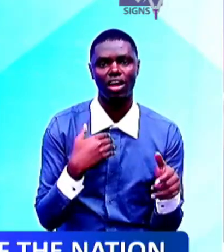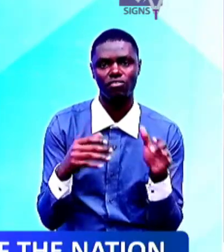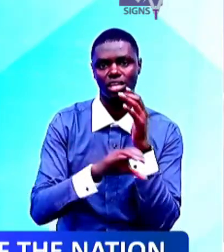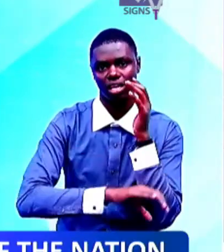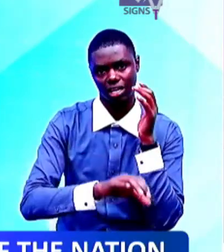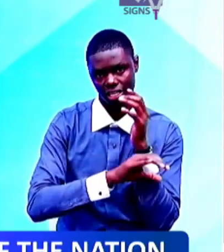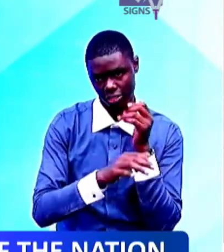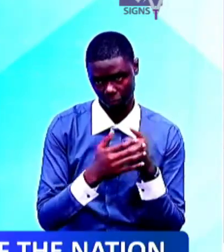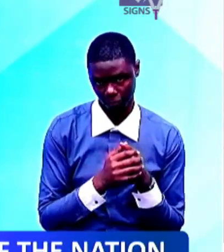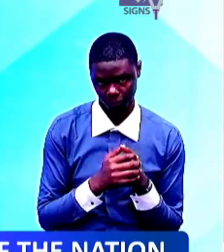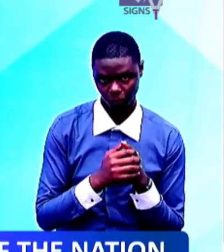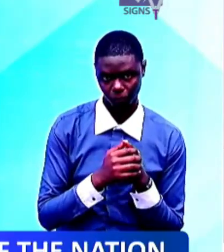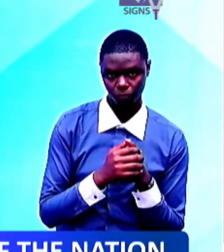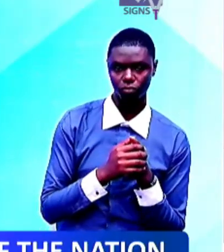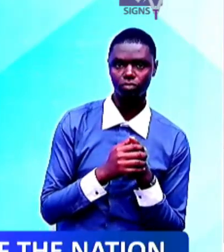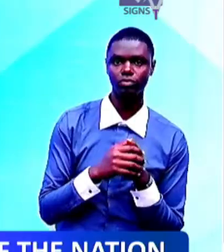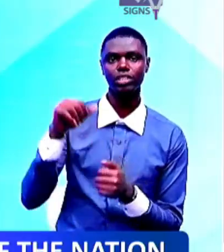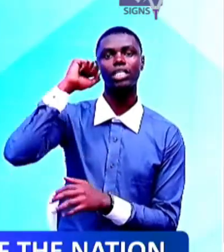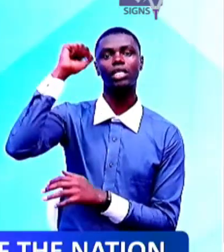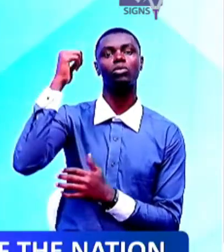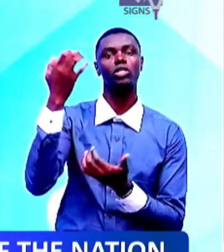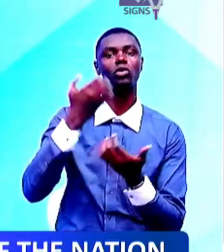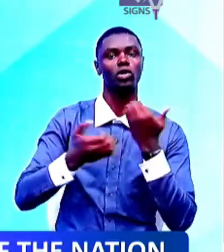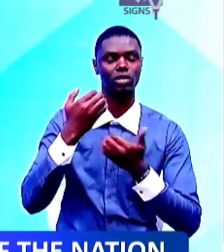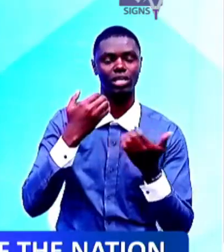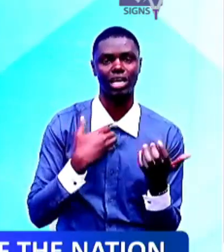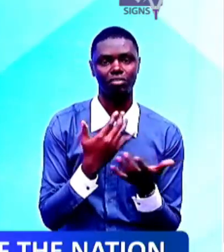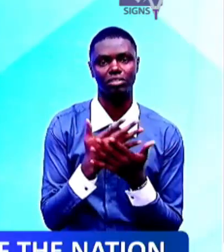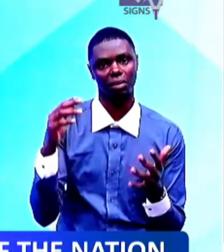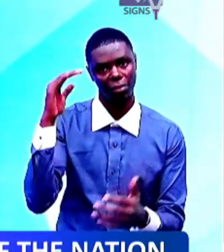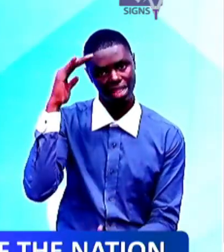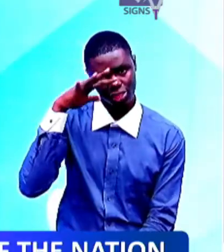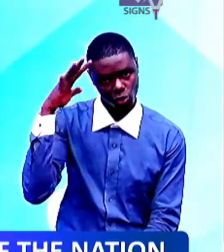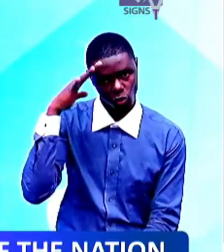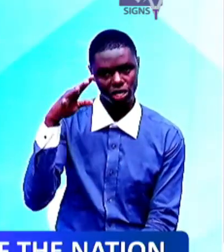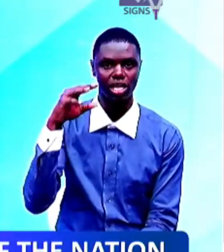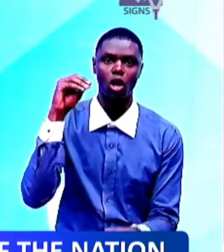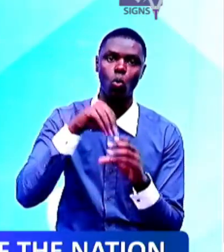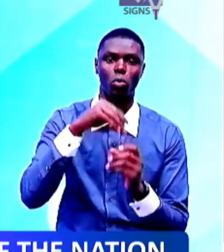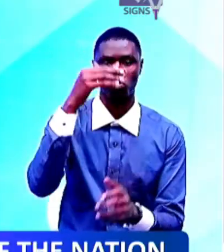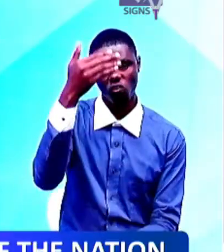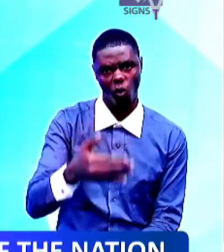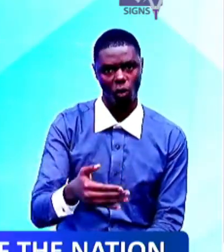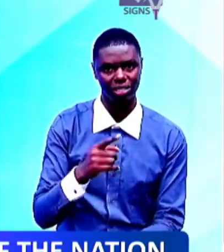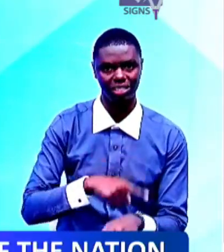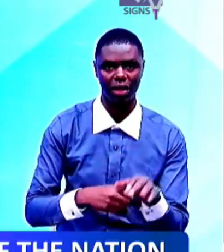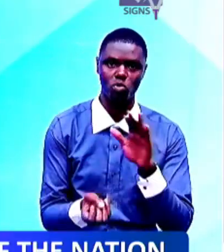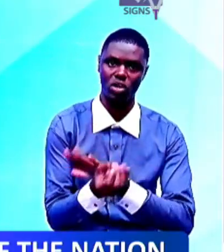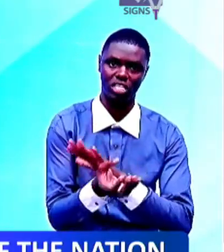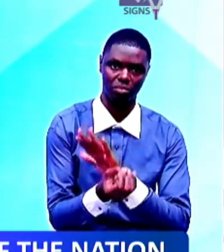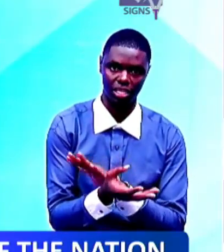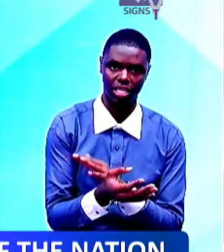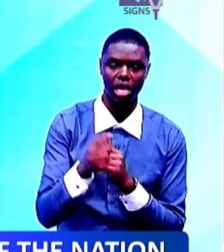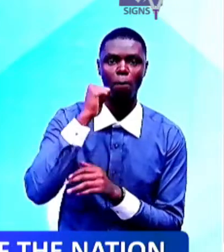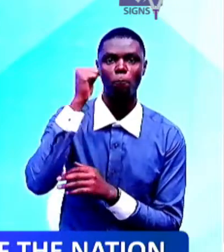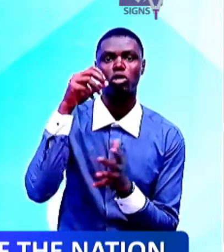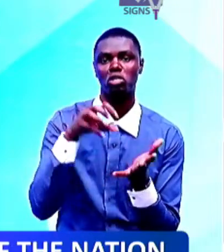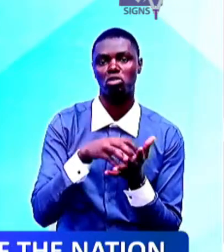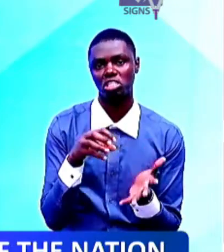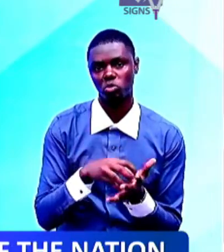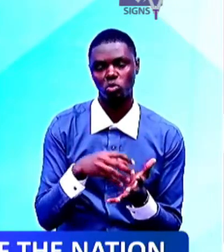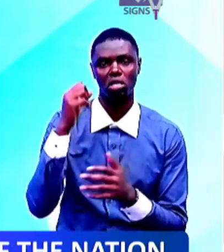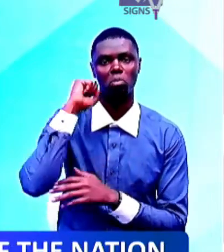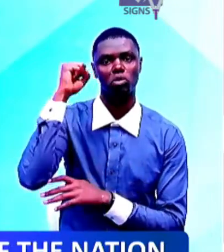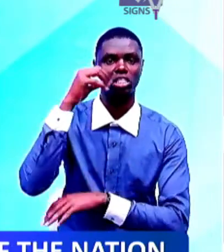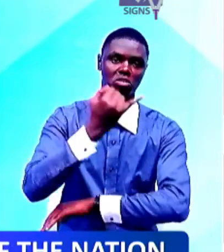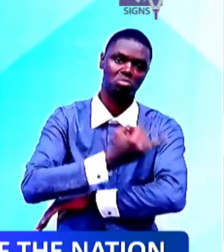agree. In political economy, there are certain theories that we always put forward when explaining, especially political institutions,